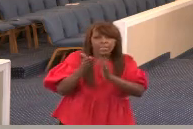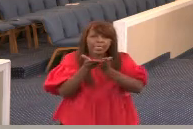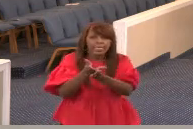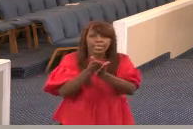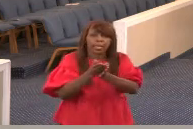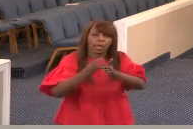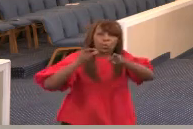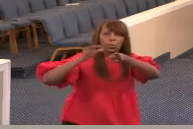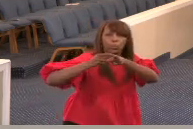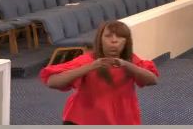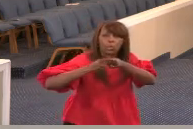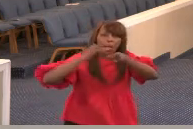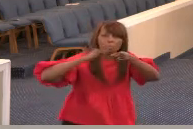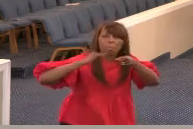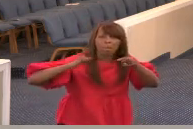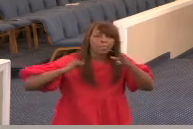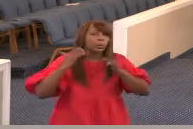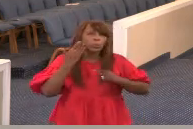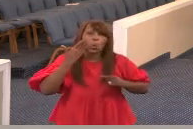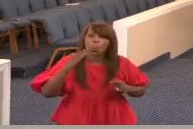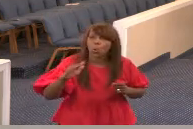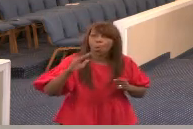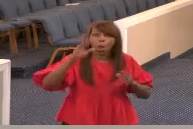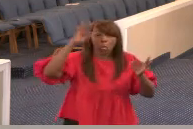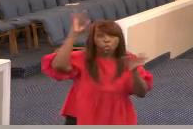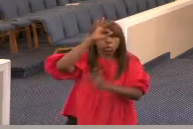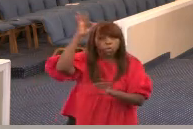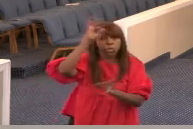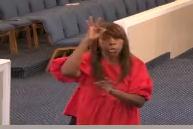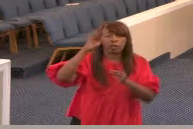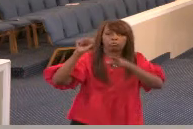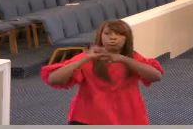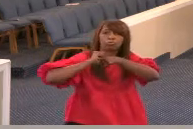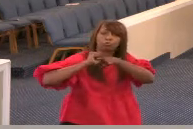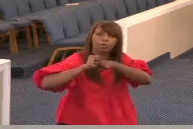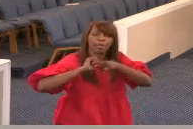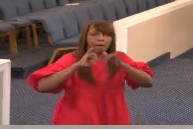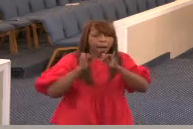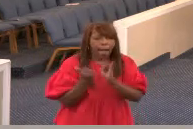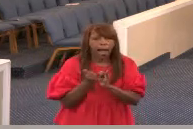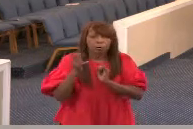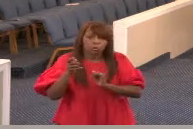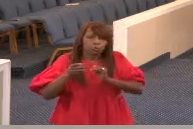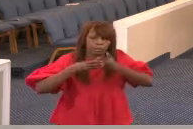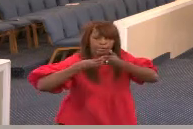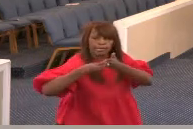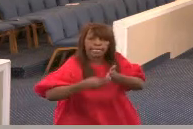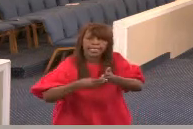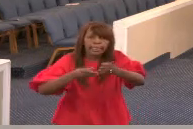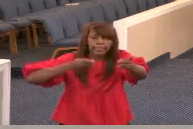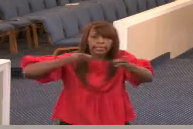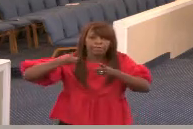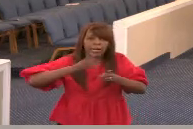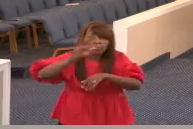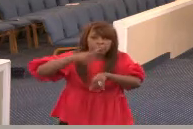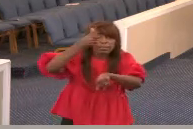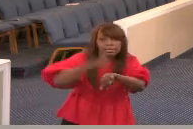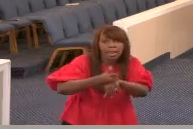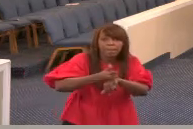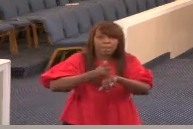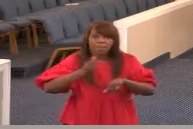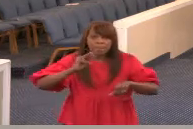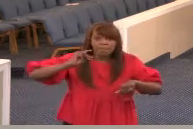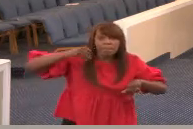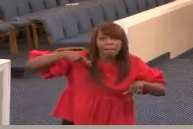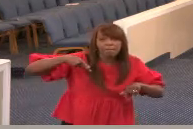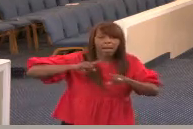definitions, has not necessarily been trained in how to map out or set sail, but the person who